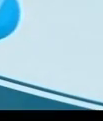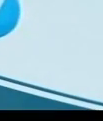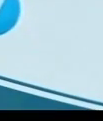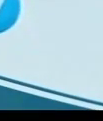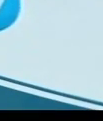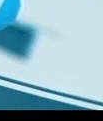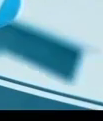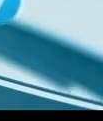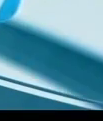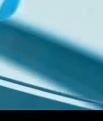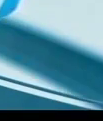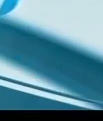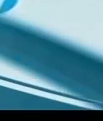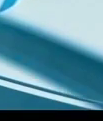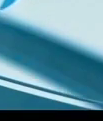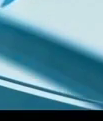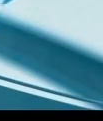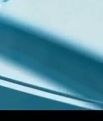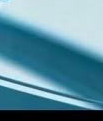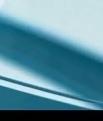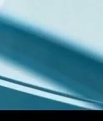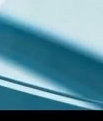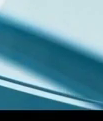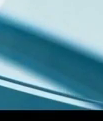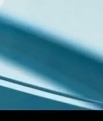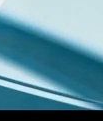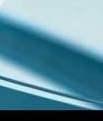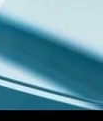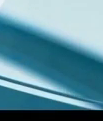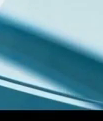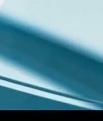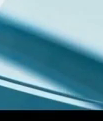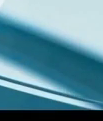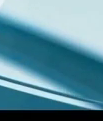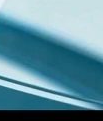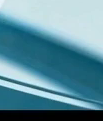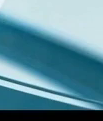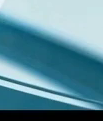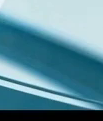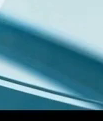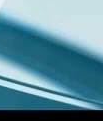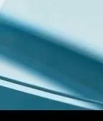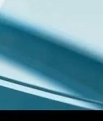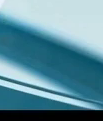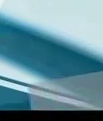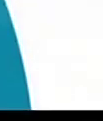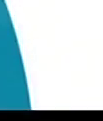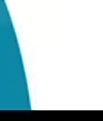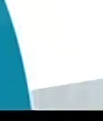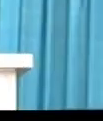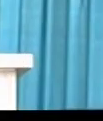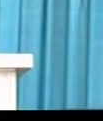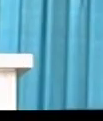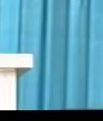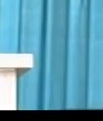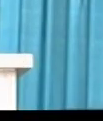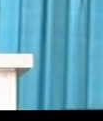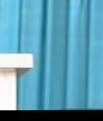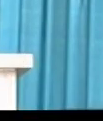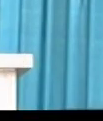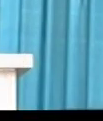Getting healed, you have seen the oppressed getting delivered. Let's worship him, let's magnify his holy name. Because once again, now on this last